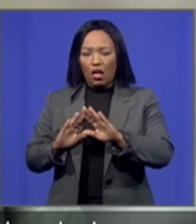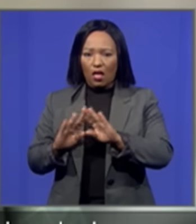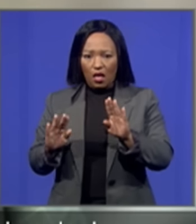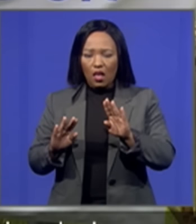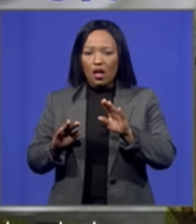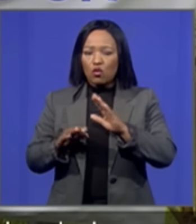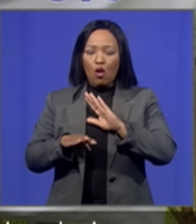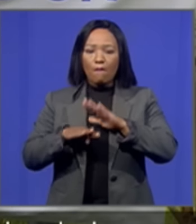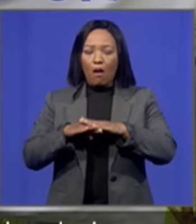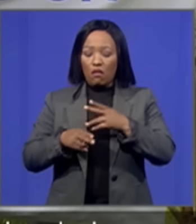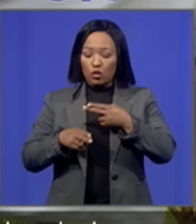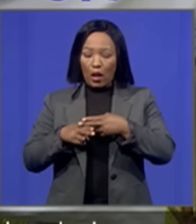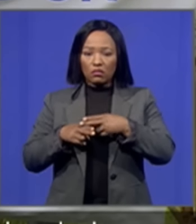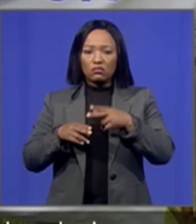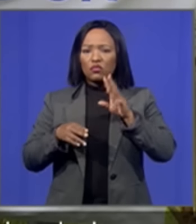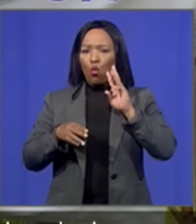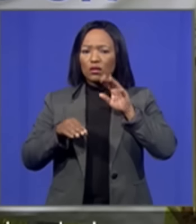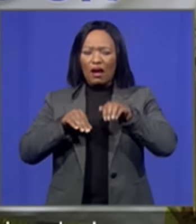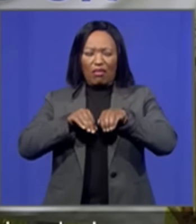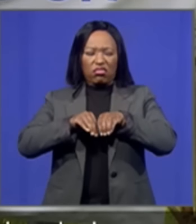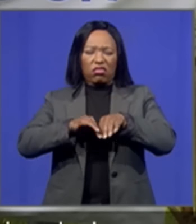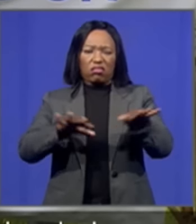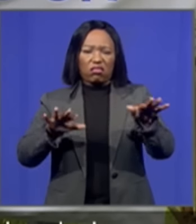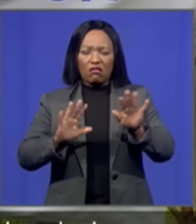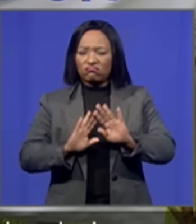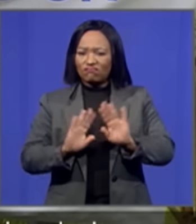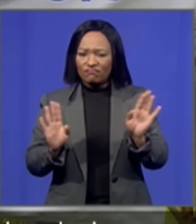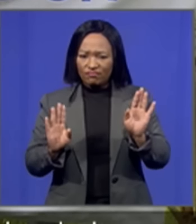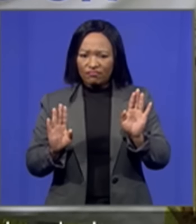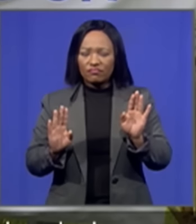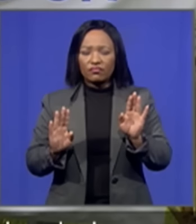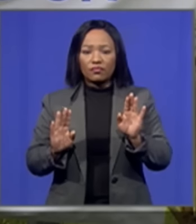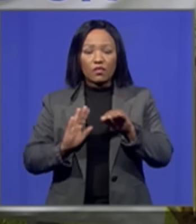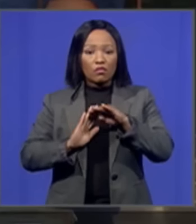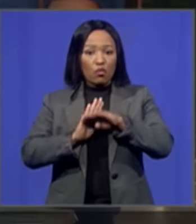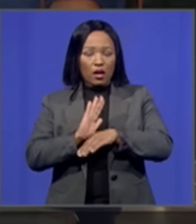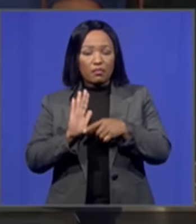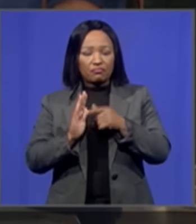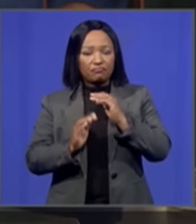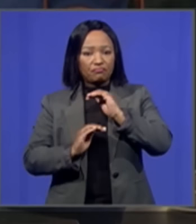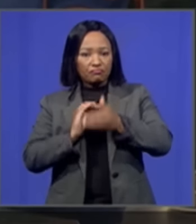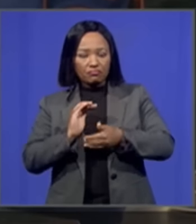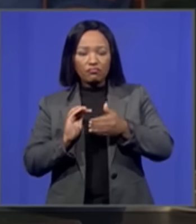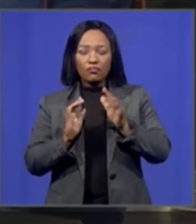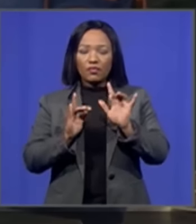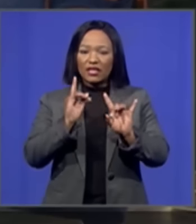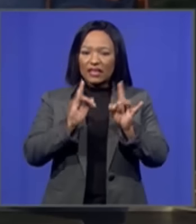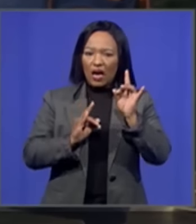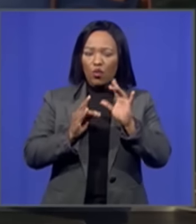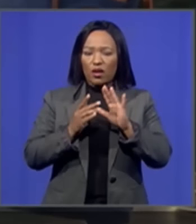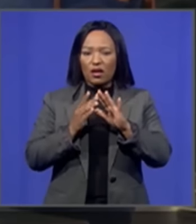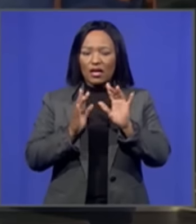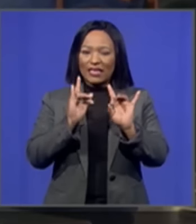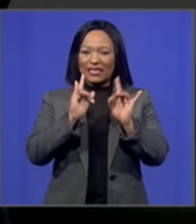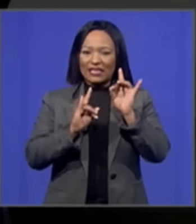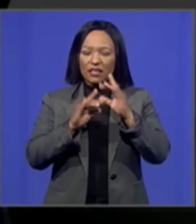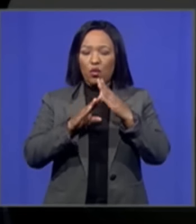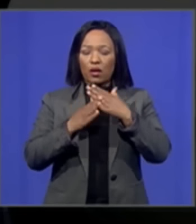our streets. The progress we've made is worth protecting. And if you live in a town or city that isn't working, it's